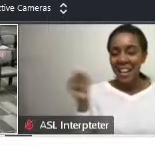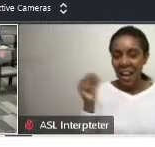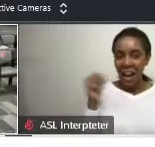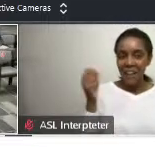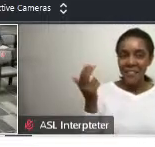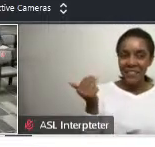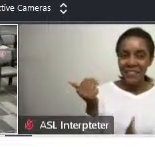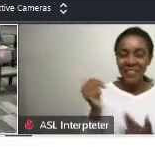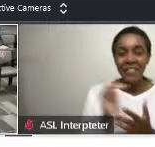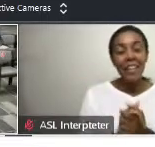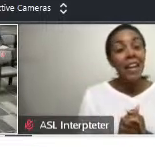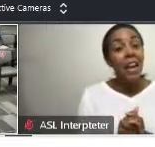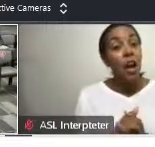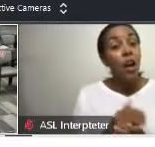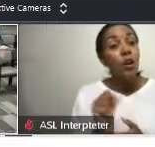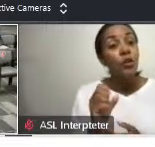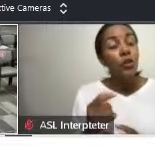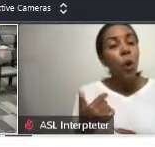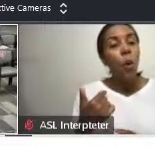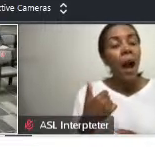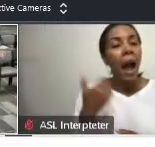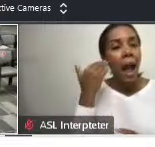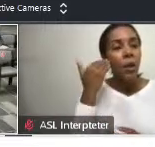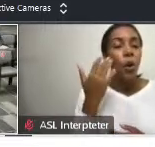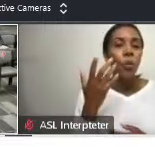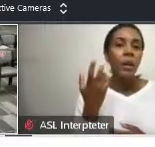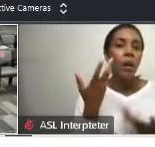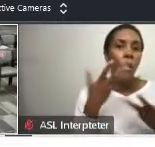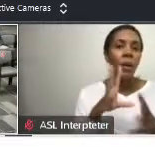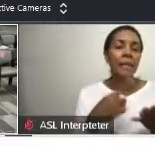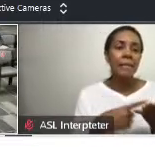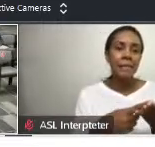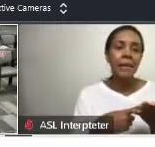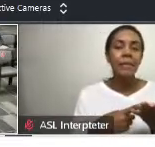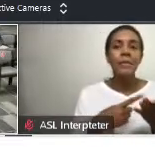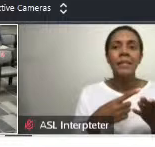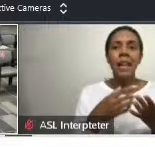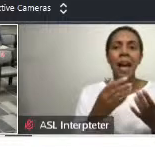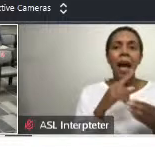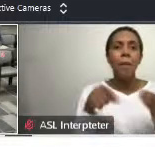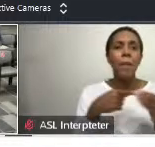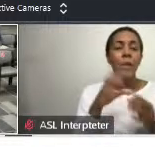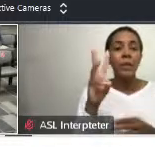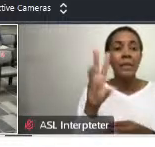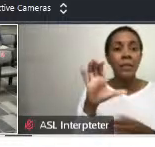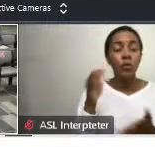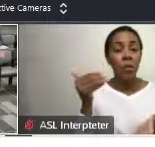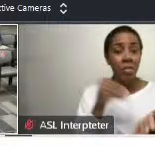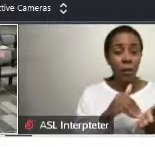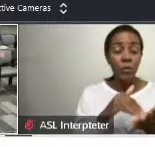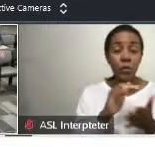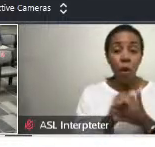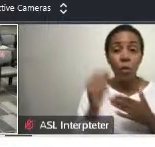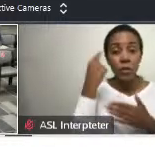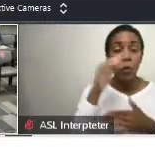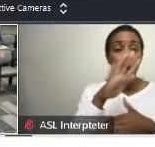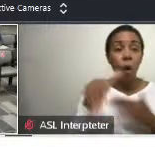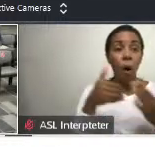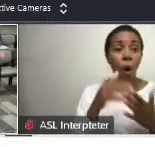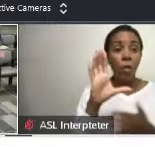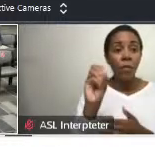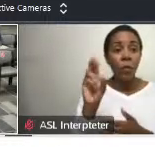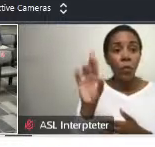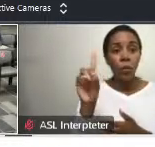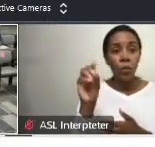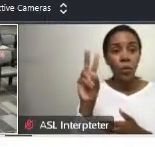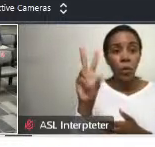So I know Director Belinda's talked about this. I know there was a top discussion of about $600,000 to do all of Cordova. That's probably right. That's